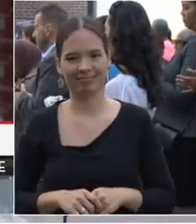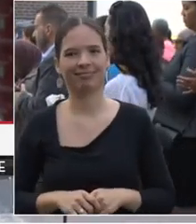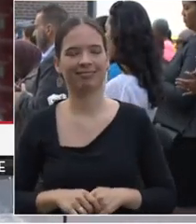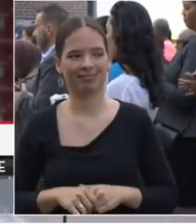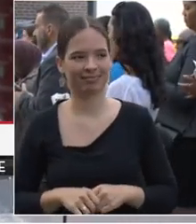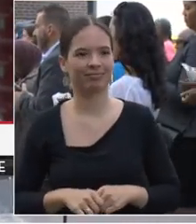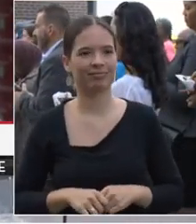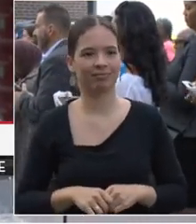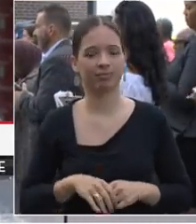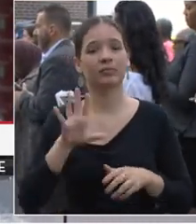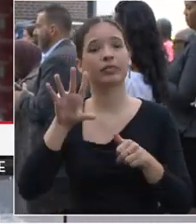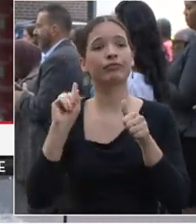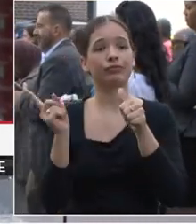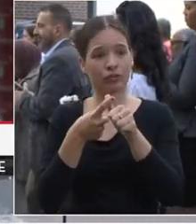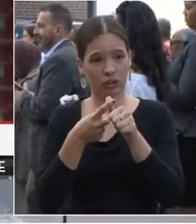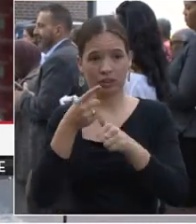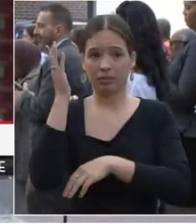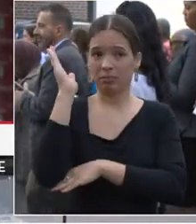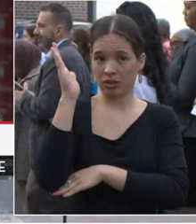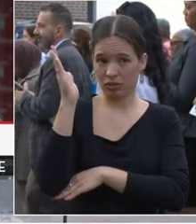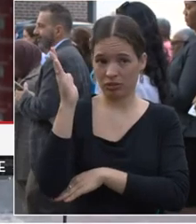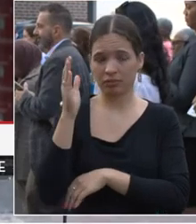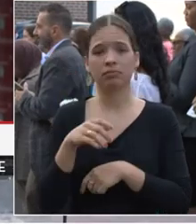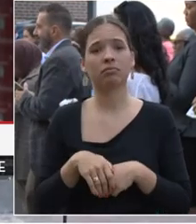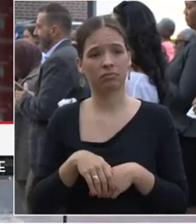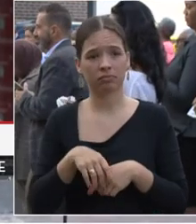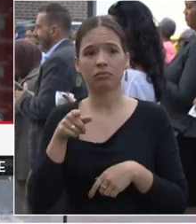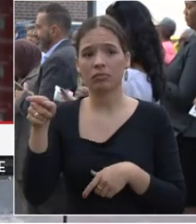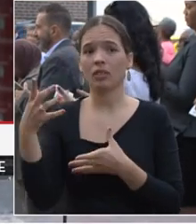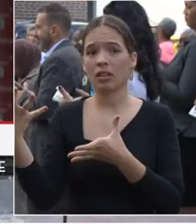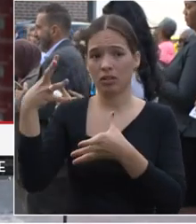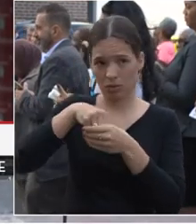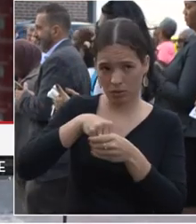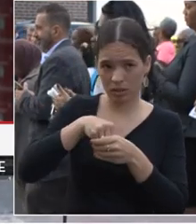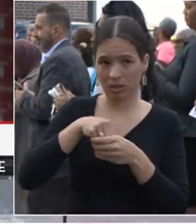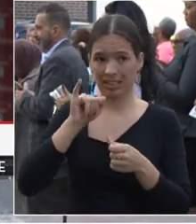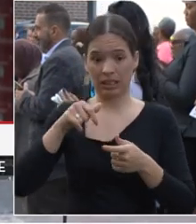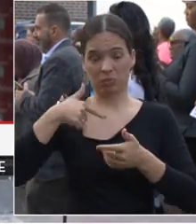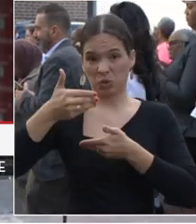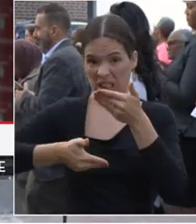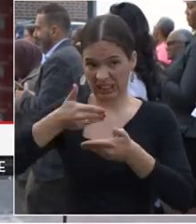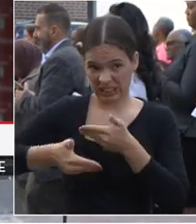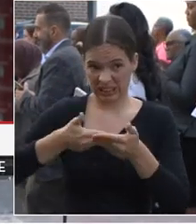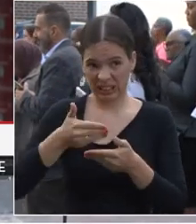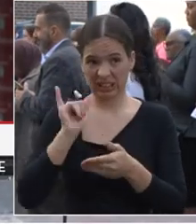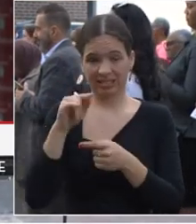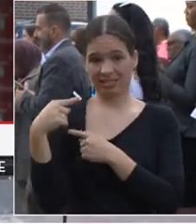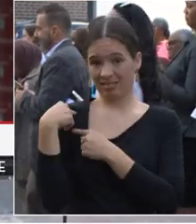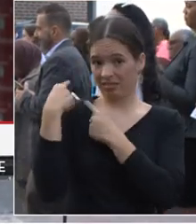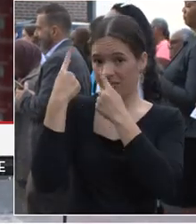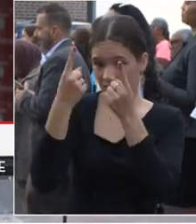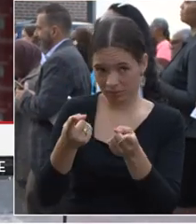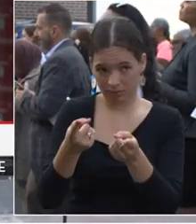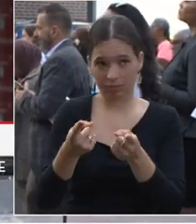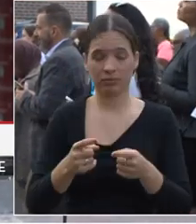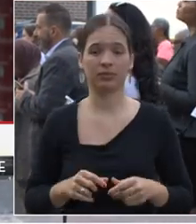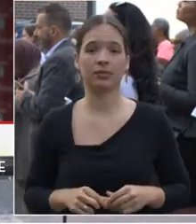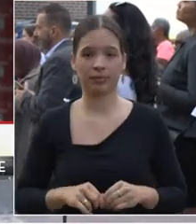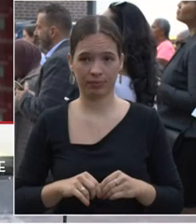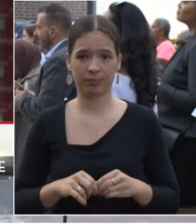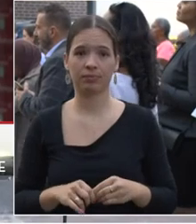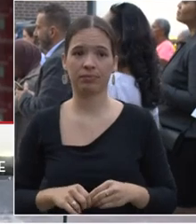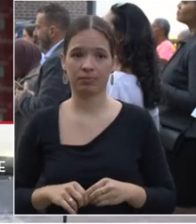Our first speaker has been along this journey the entire time, from when it was just a dream until now. She's been with us at